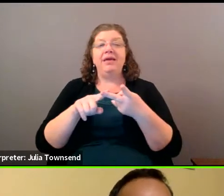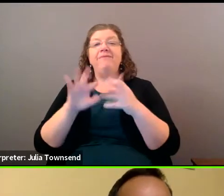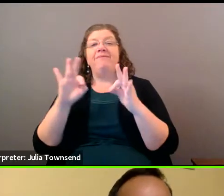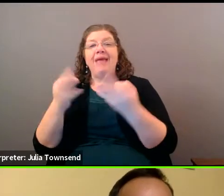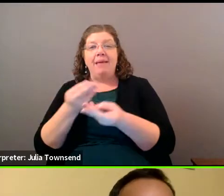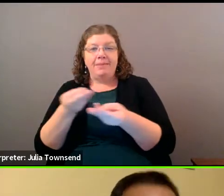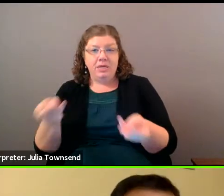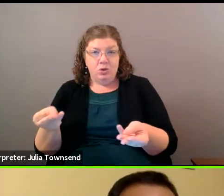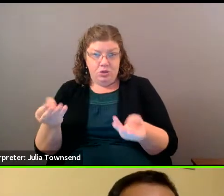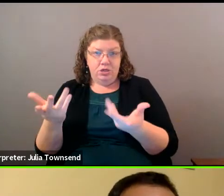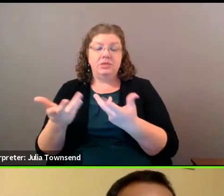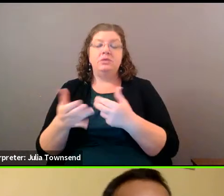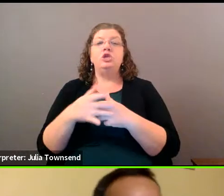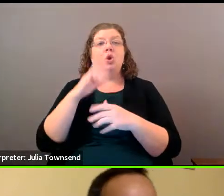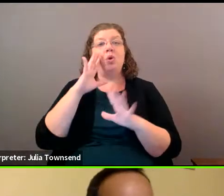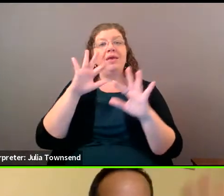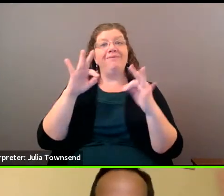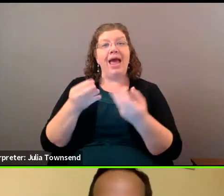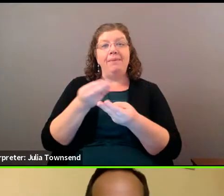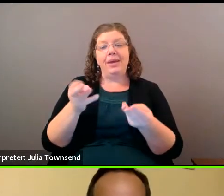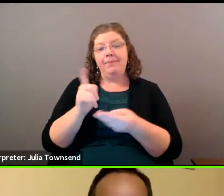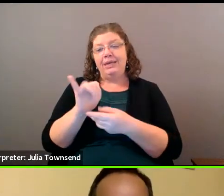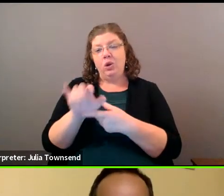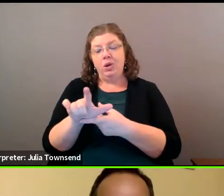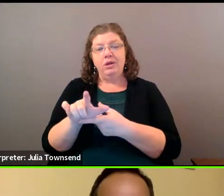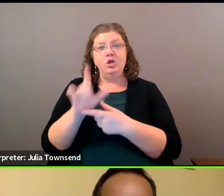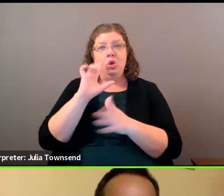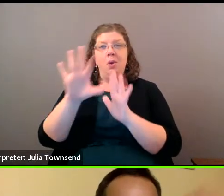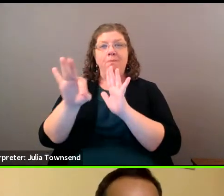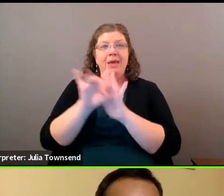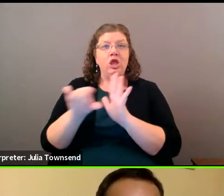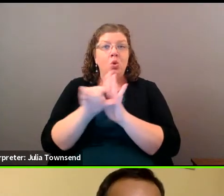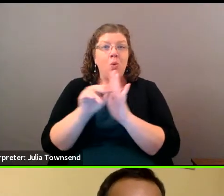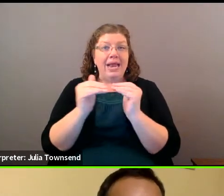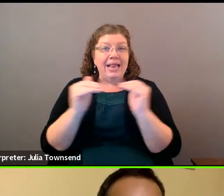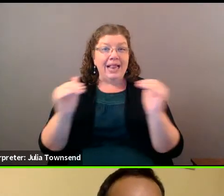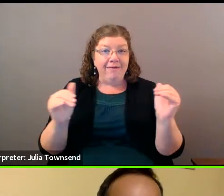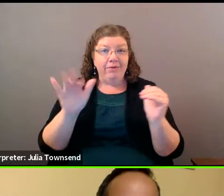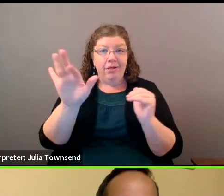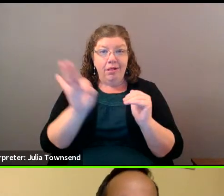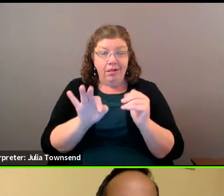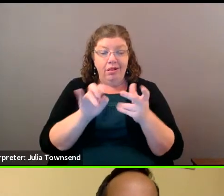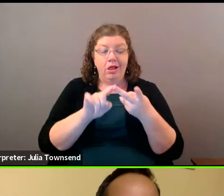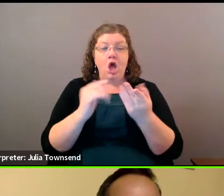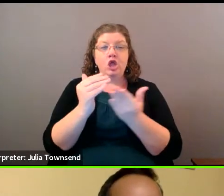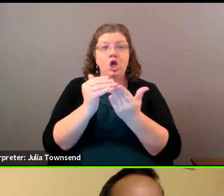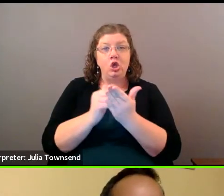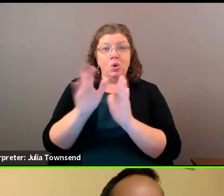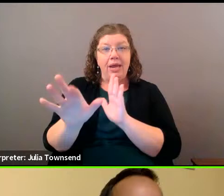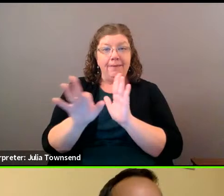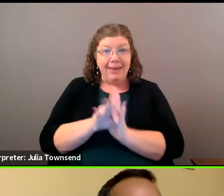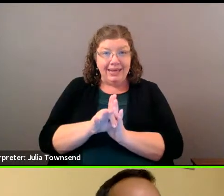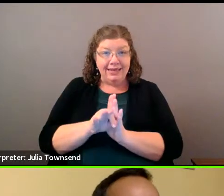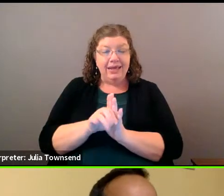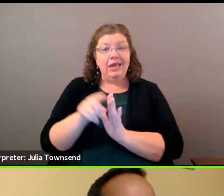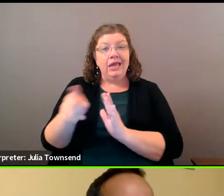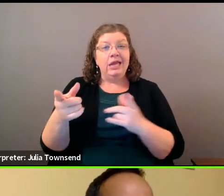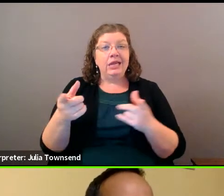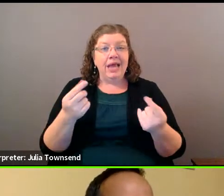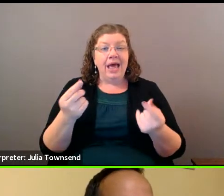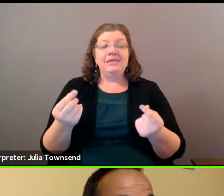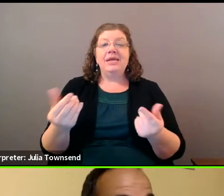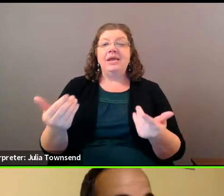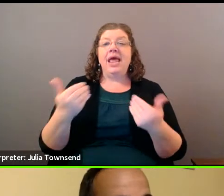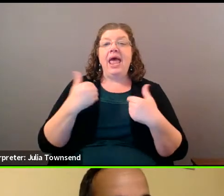materials. So the family materials, pick your grade level, pick your unit, and then what it does is it has